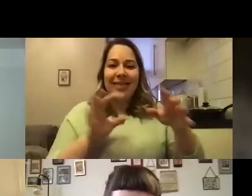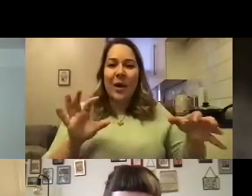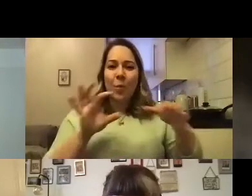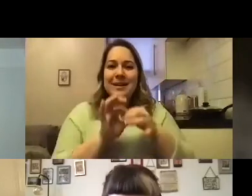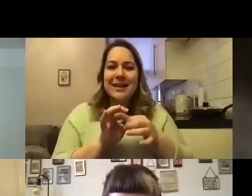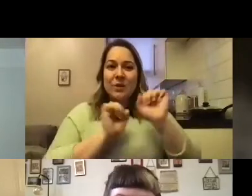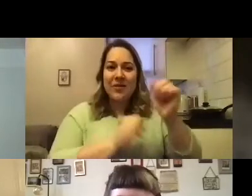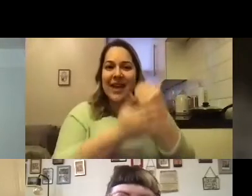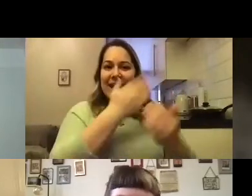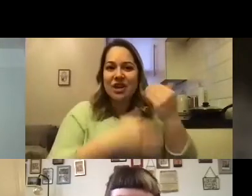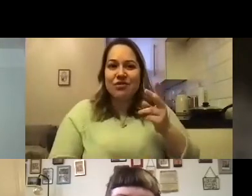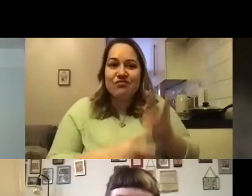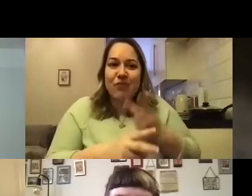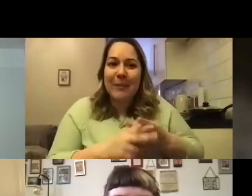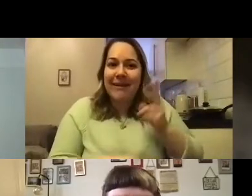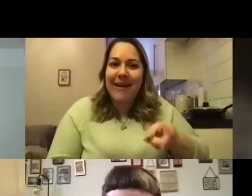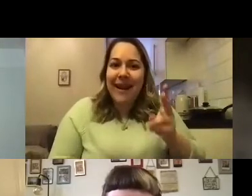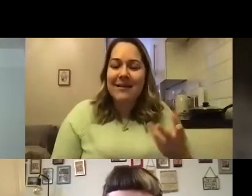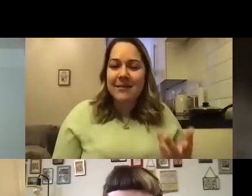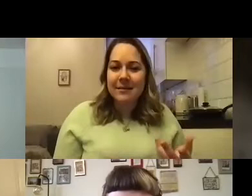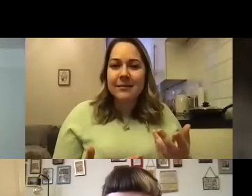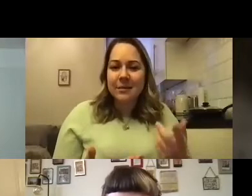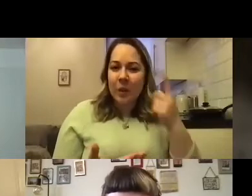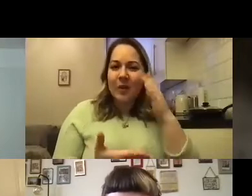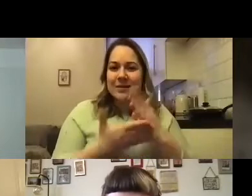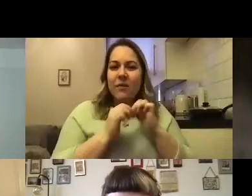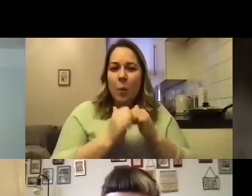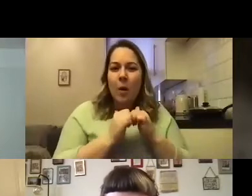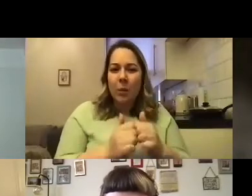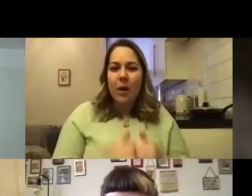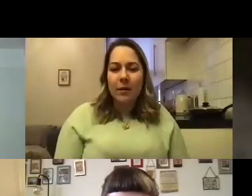history again, another layer on top of it.